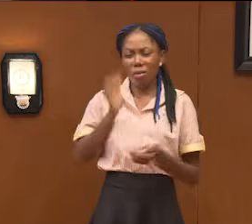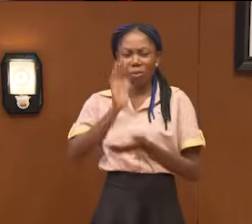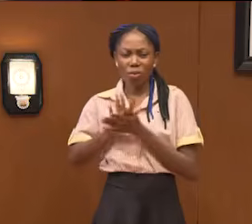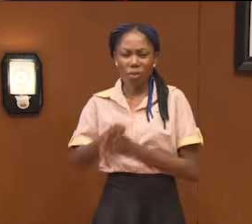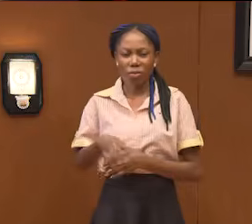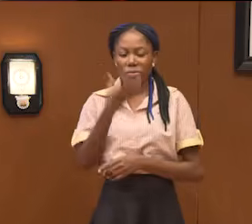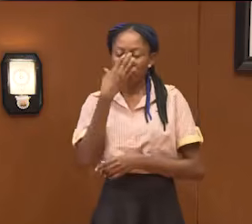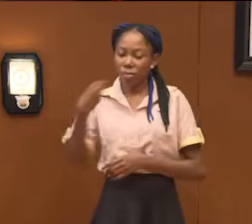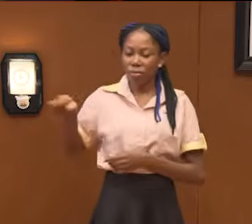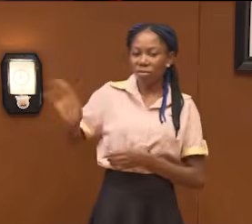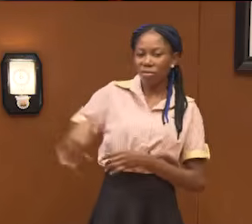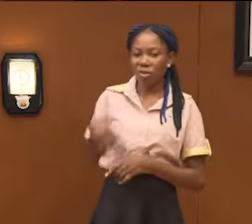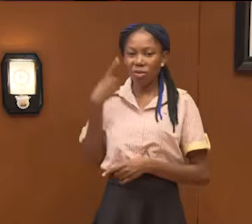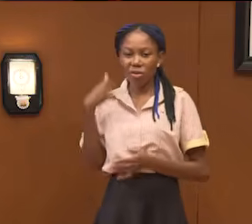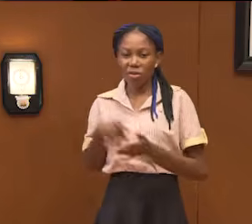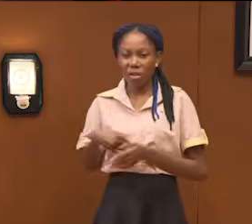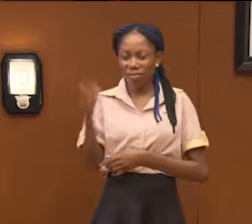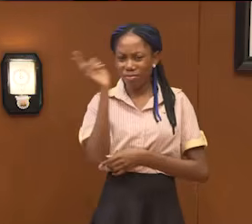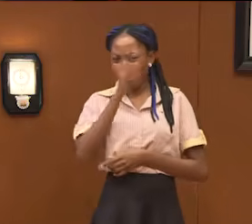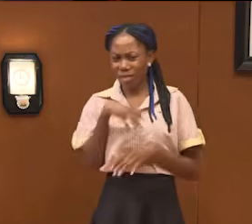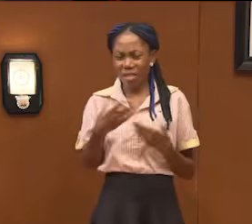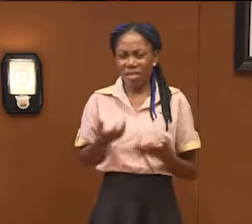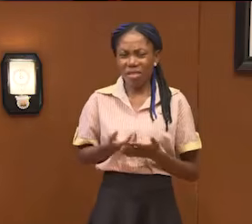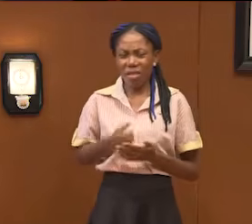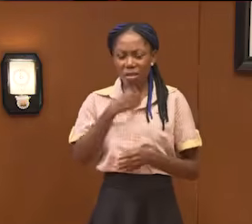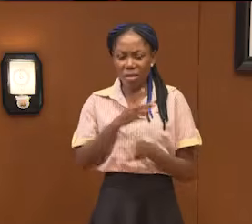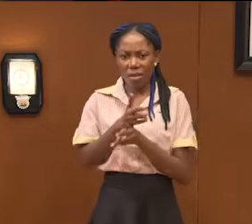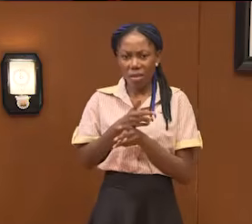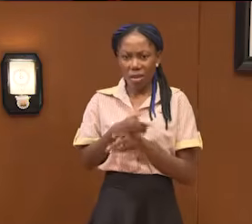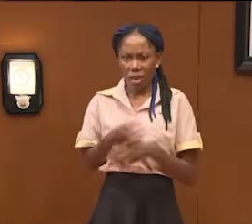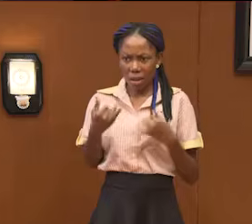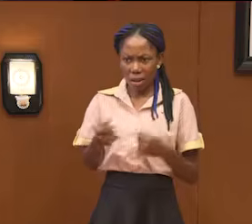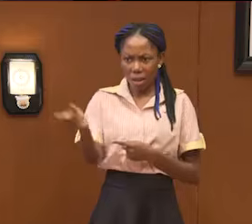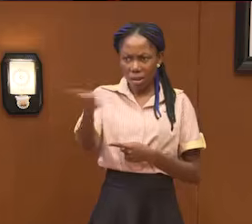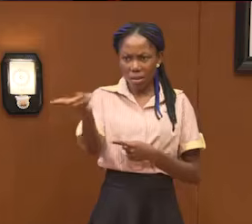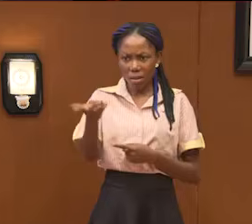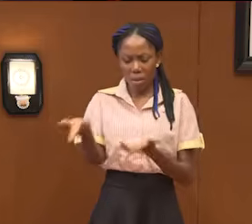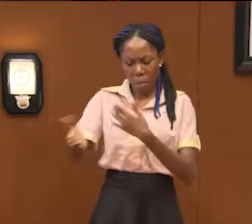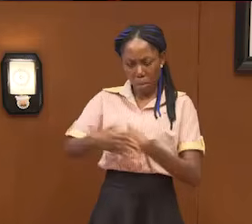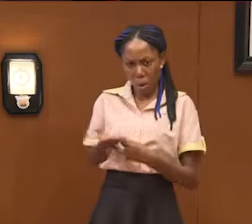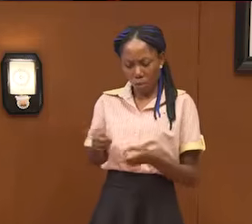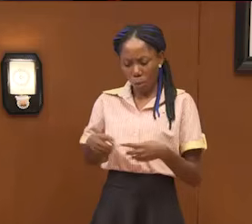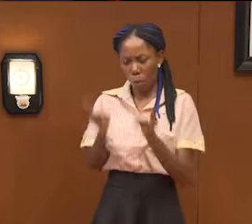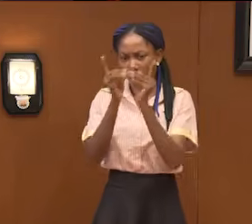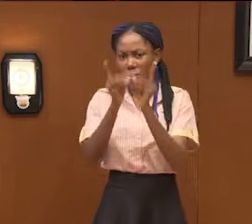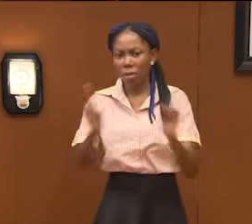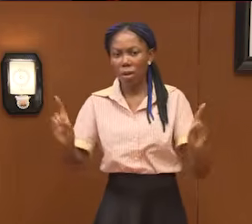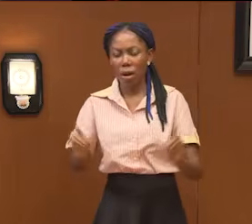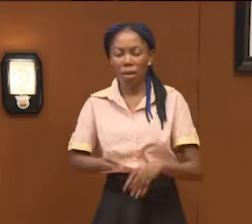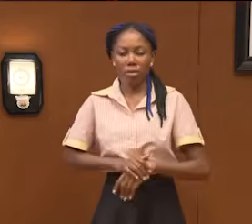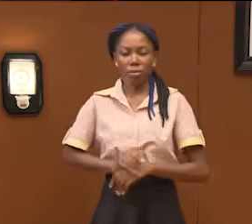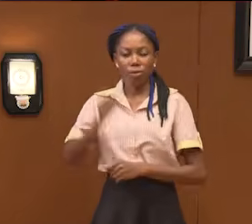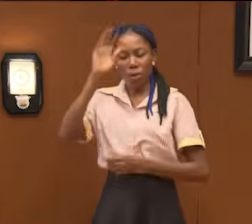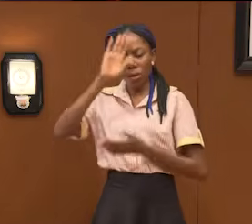nothing. So I'm here today. She said that you want separation between me and her. I said, no, we cannot separate like